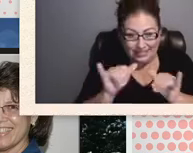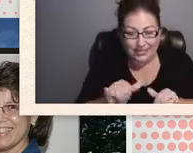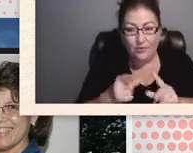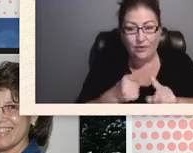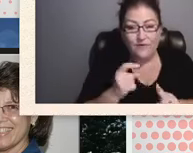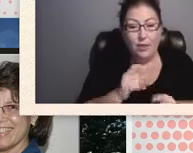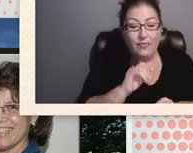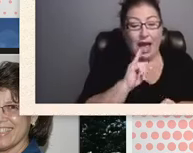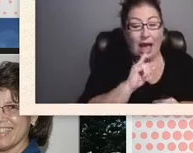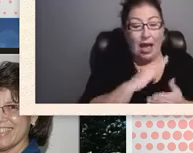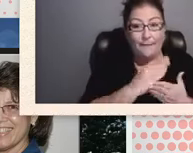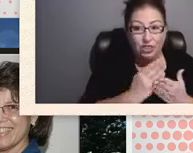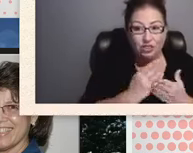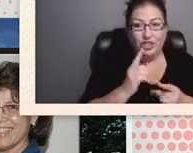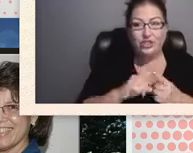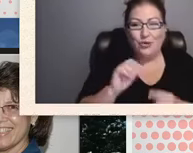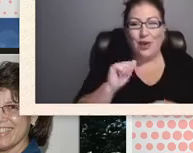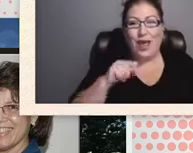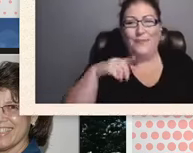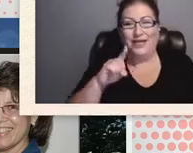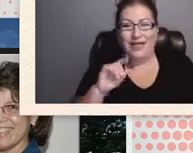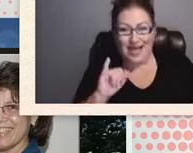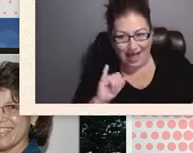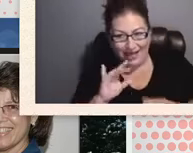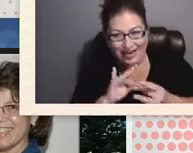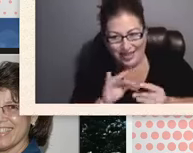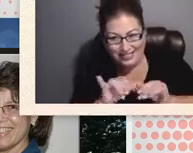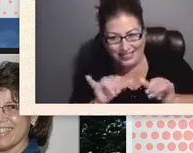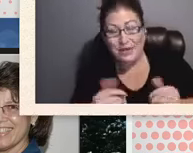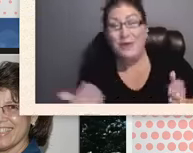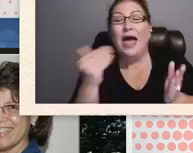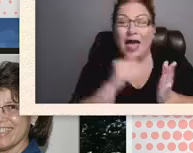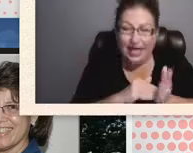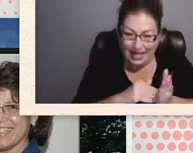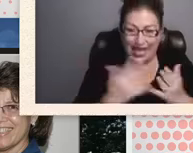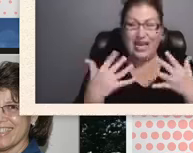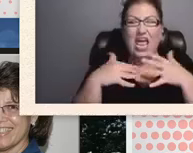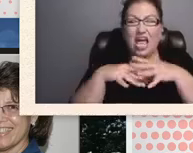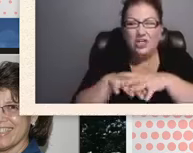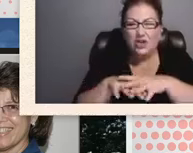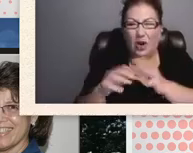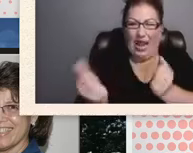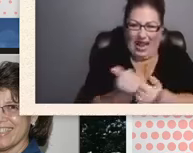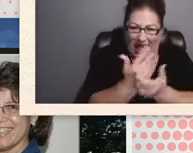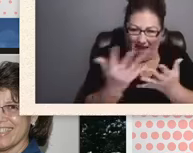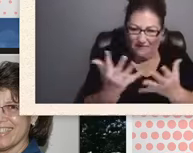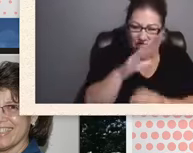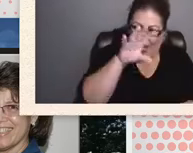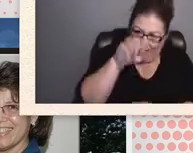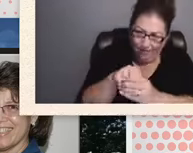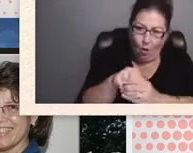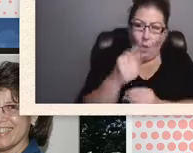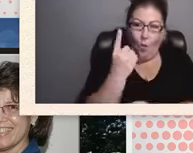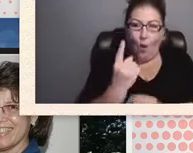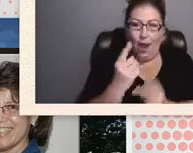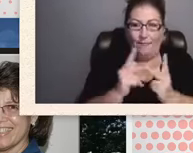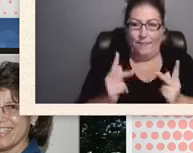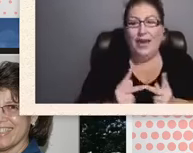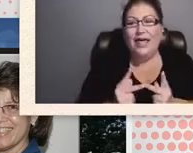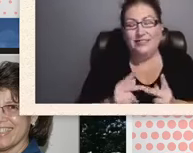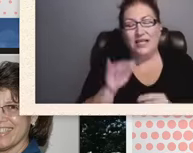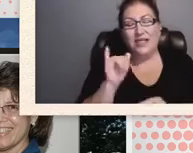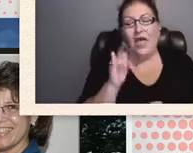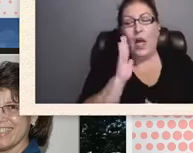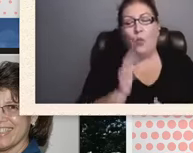system to the APD iConnect system. Again, integrating everything into one place. And that will help